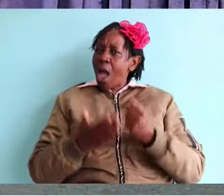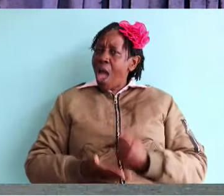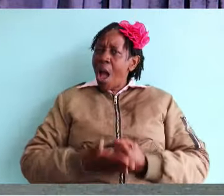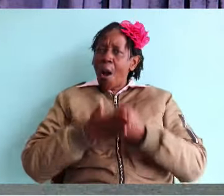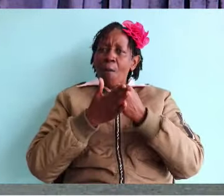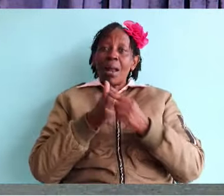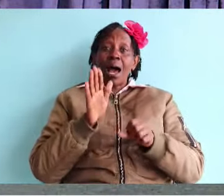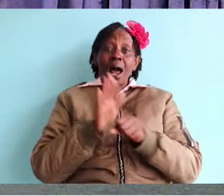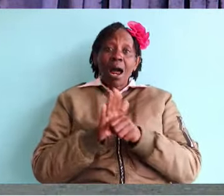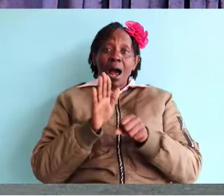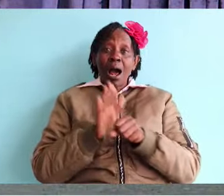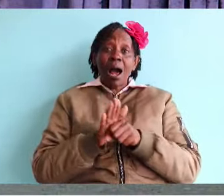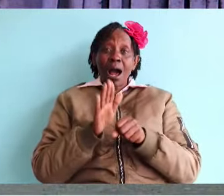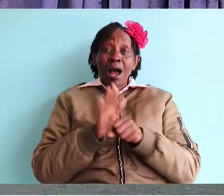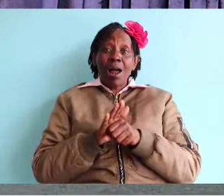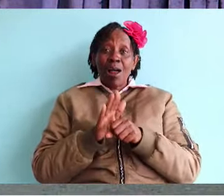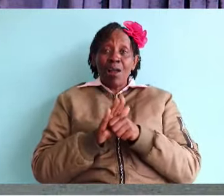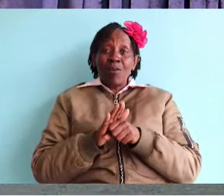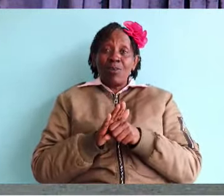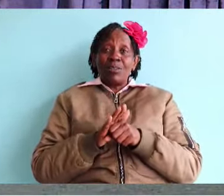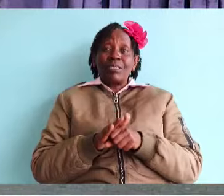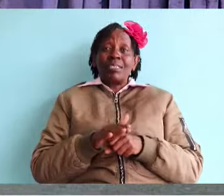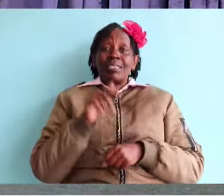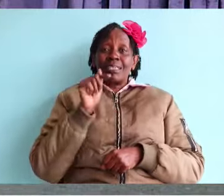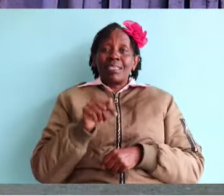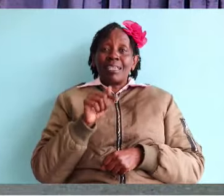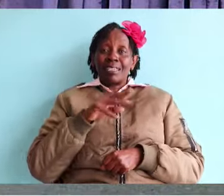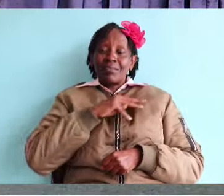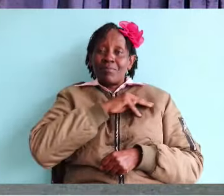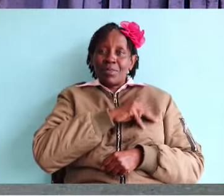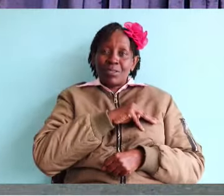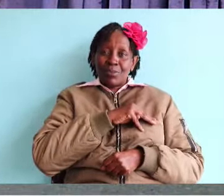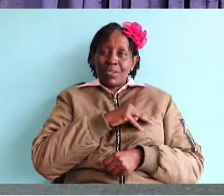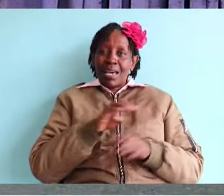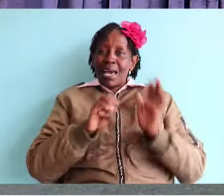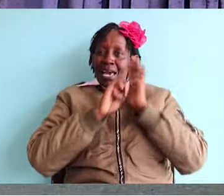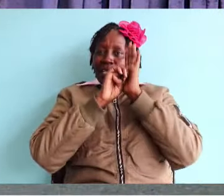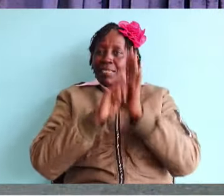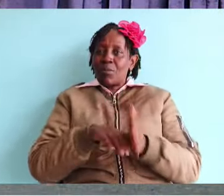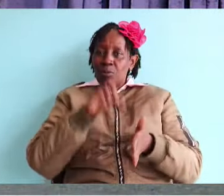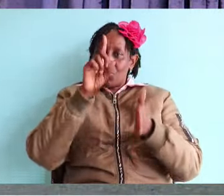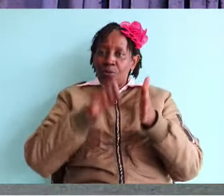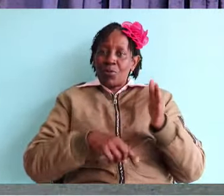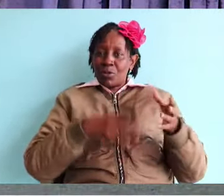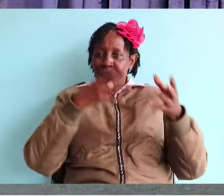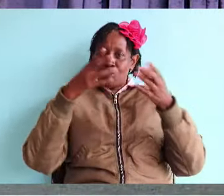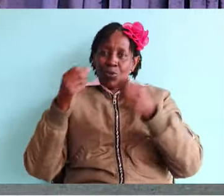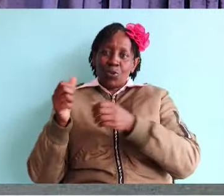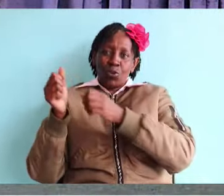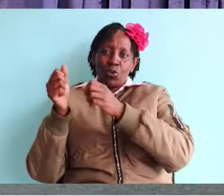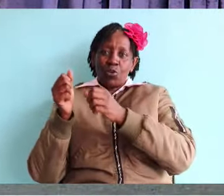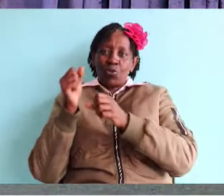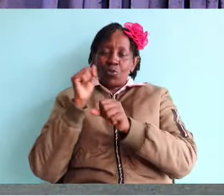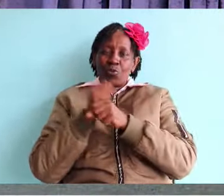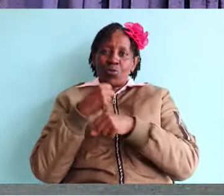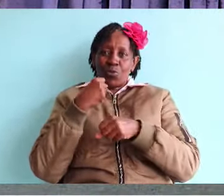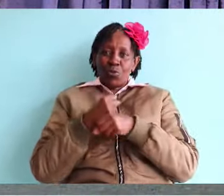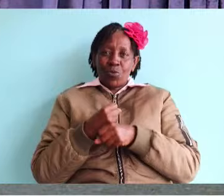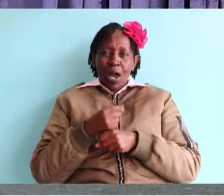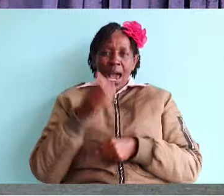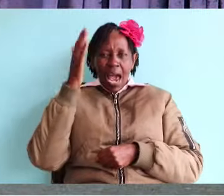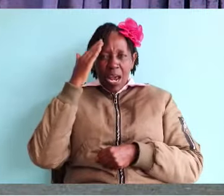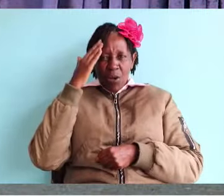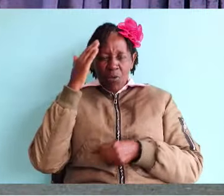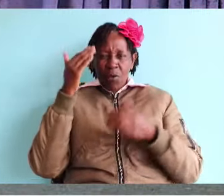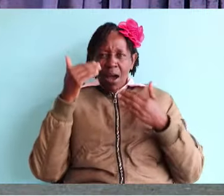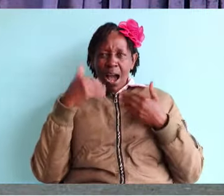role in that particular mission. Probably for what we are going to do in Gishagi, I don't know what role you have played, but you must